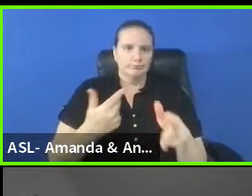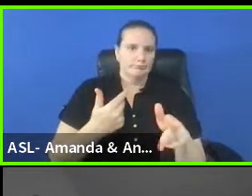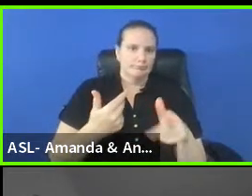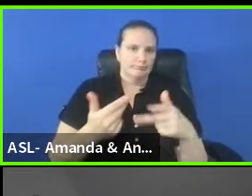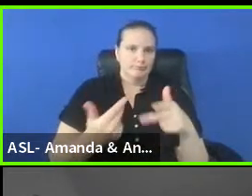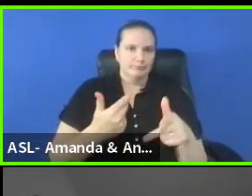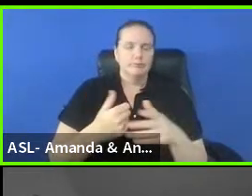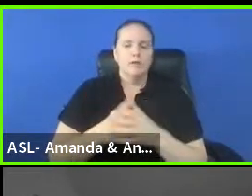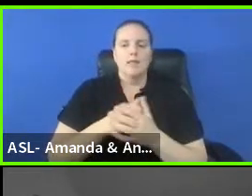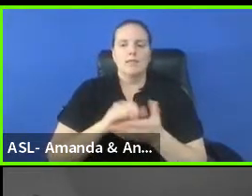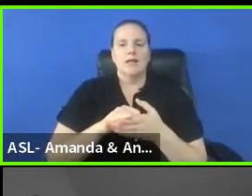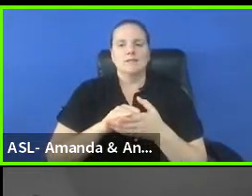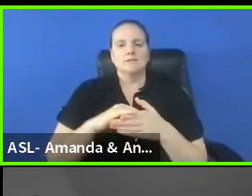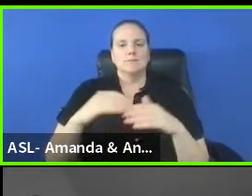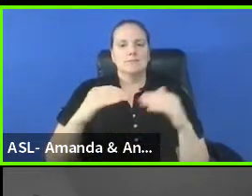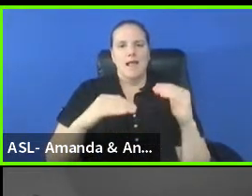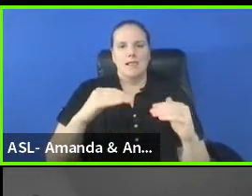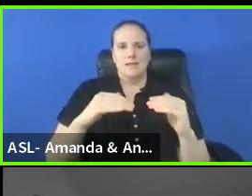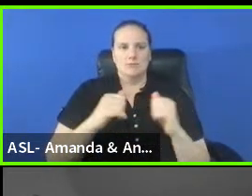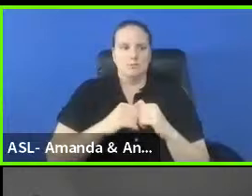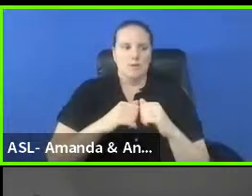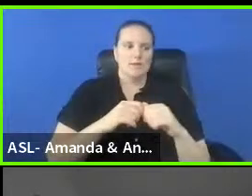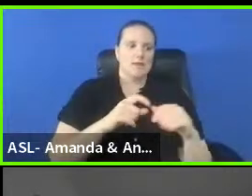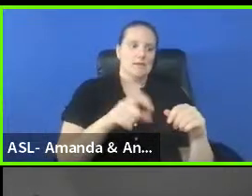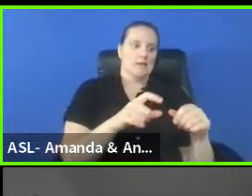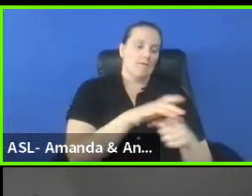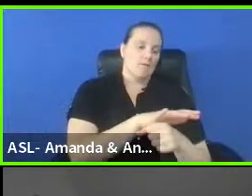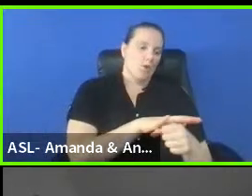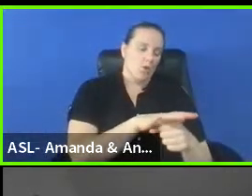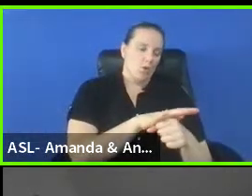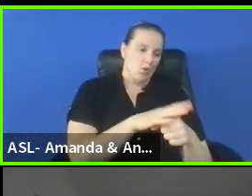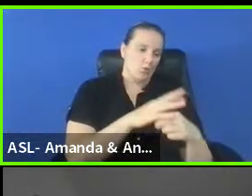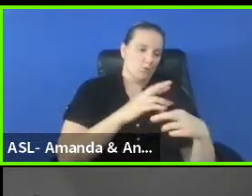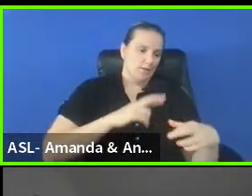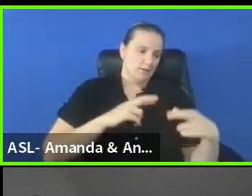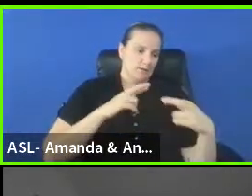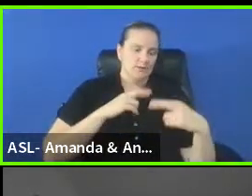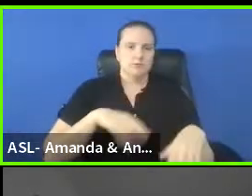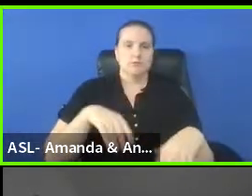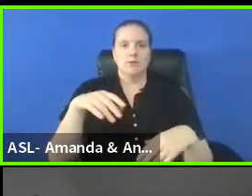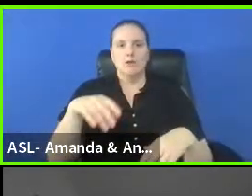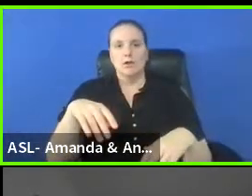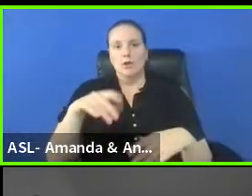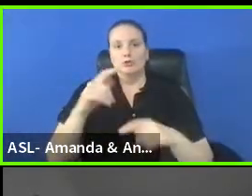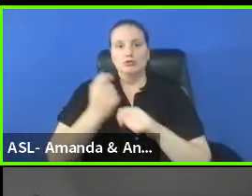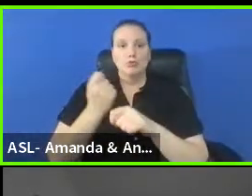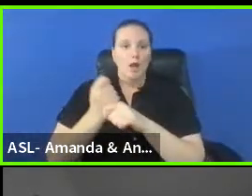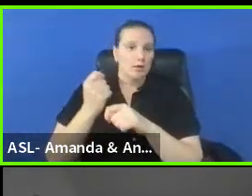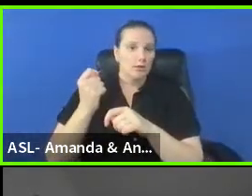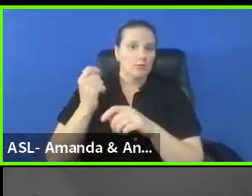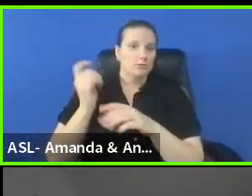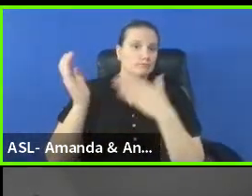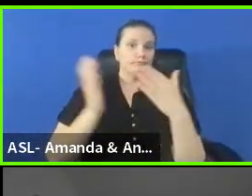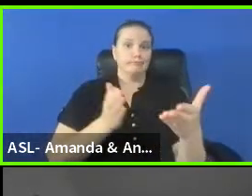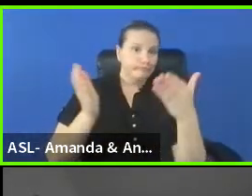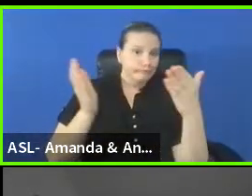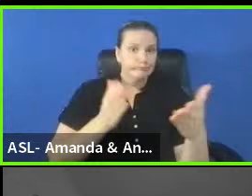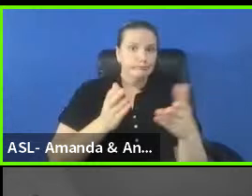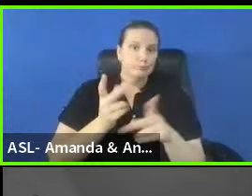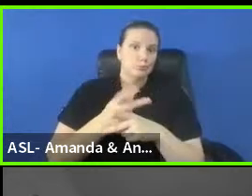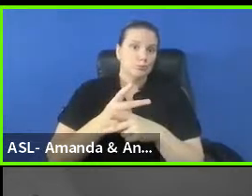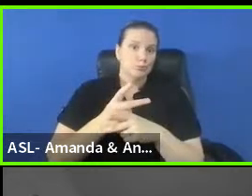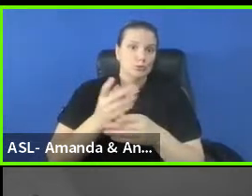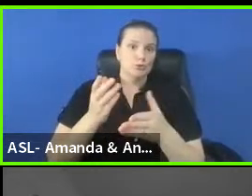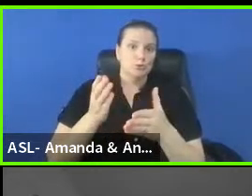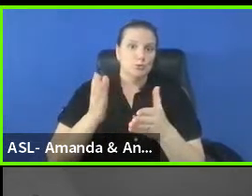balance between the needs of the local residents, the needs of the freight community. All these things have to